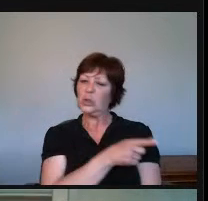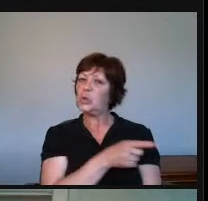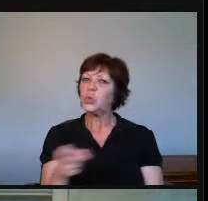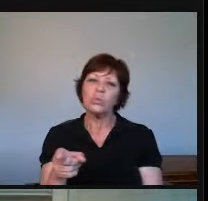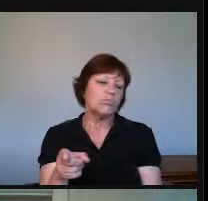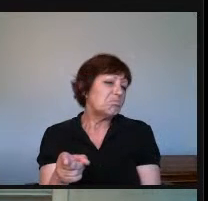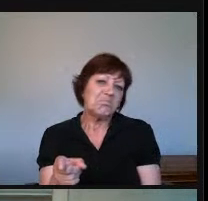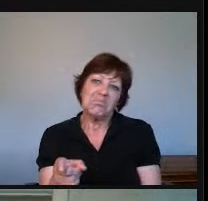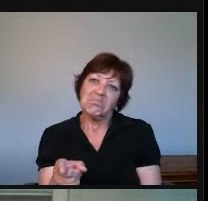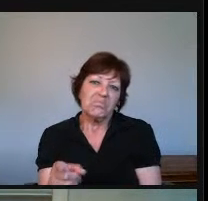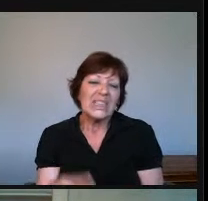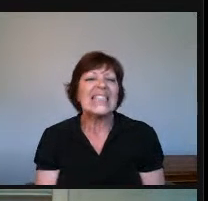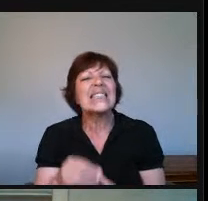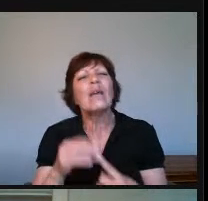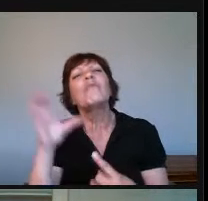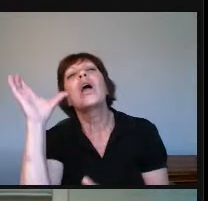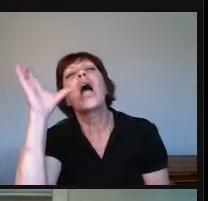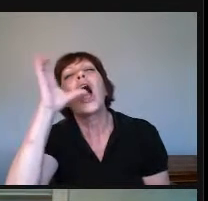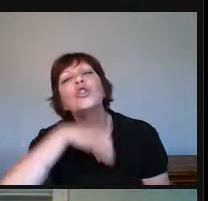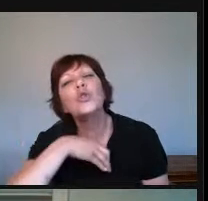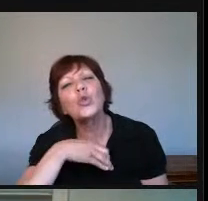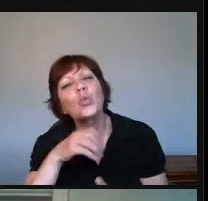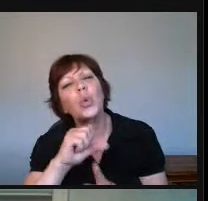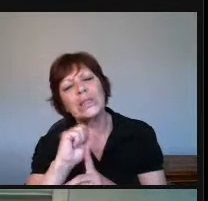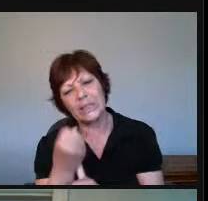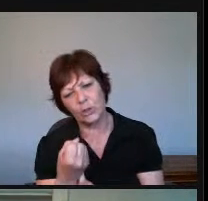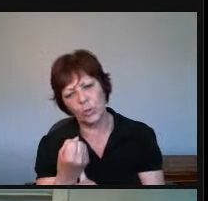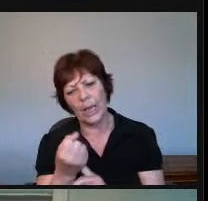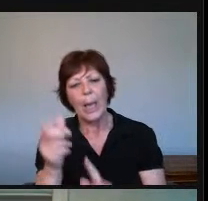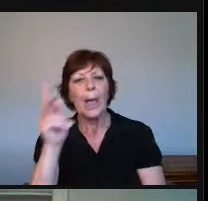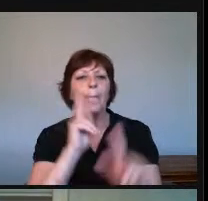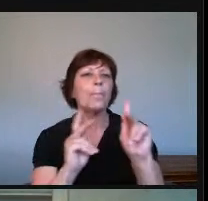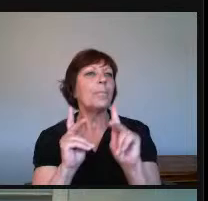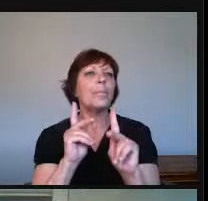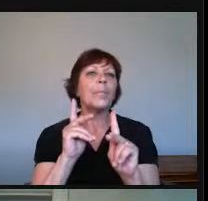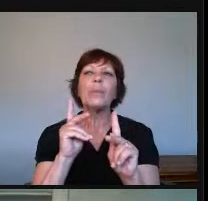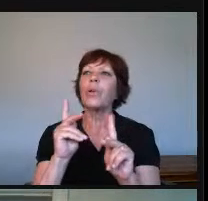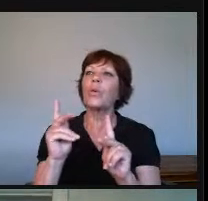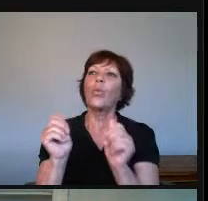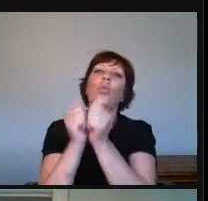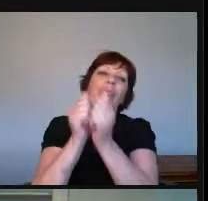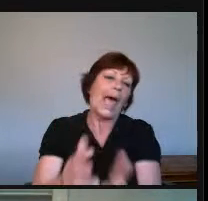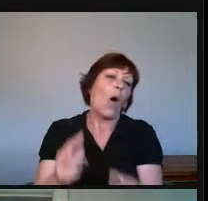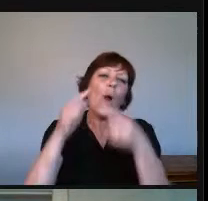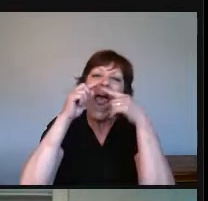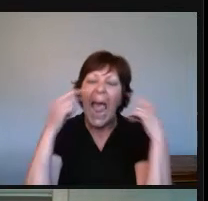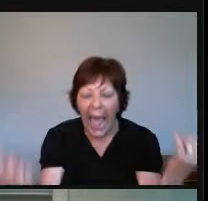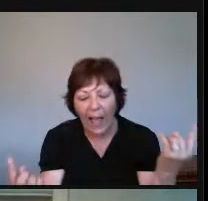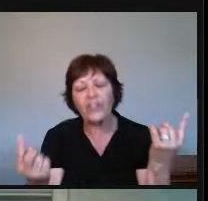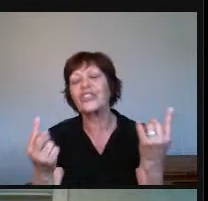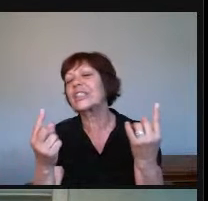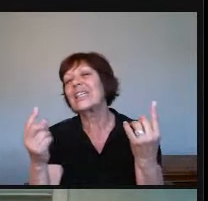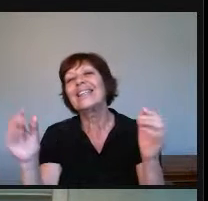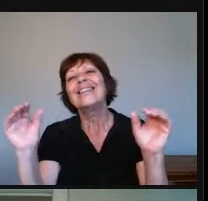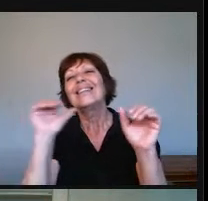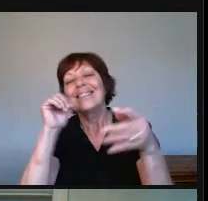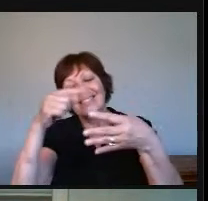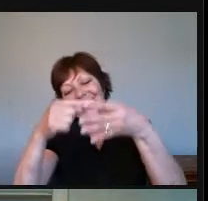unusual circumstances we talked about, for people without allergies, significant allergies, who are not allergic to